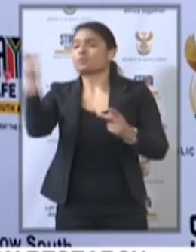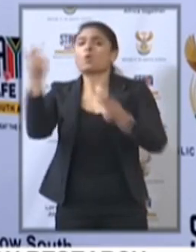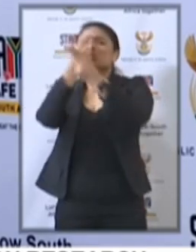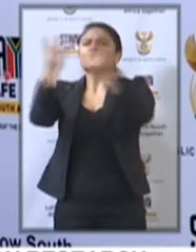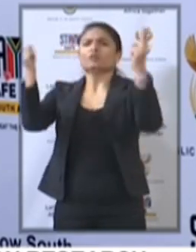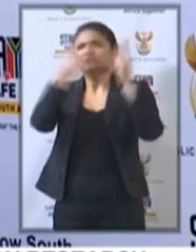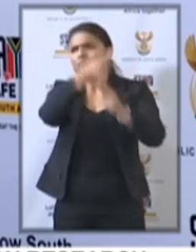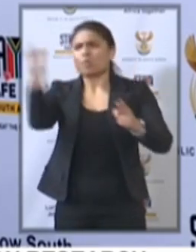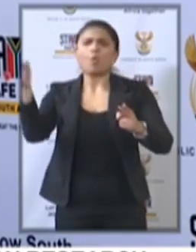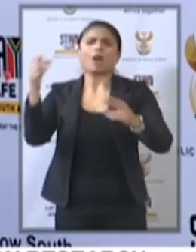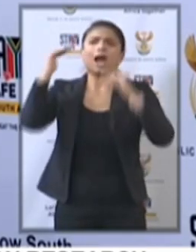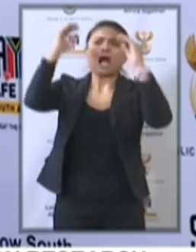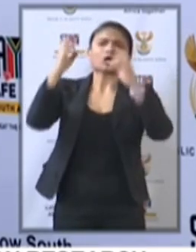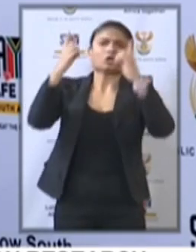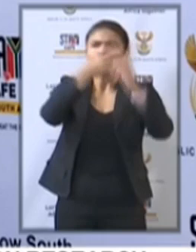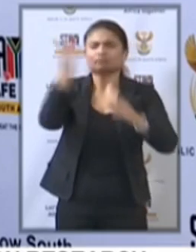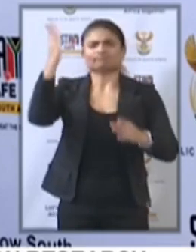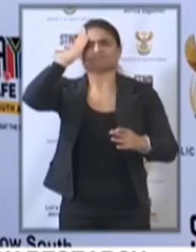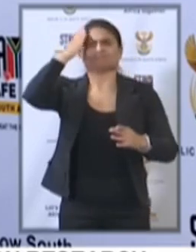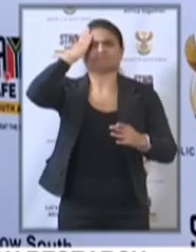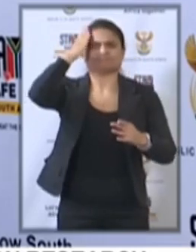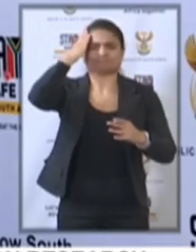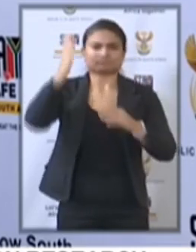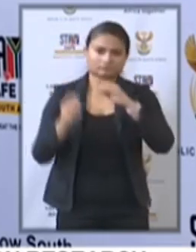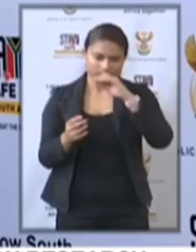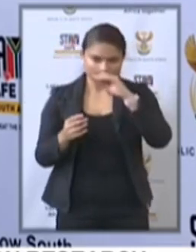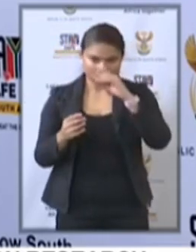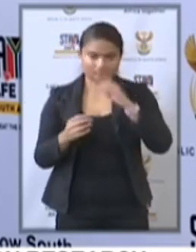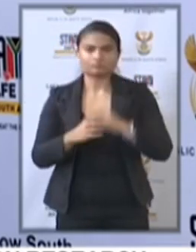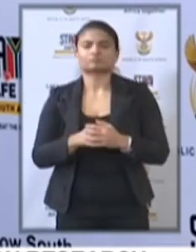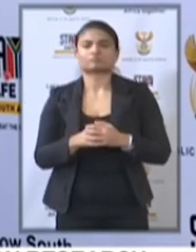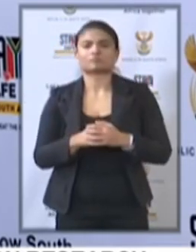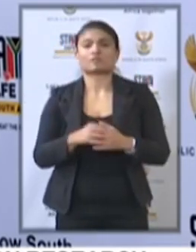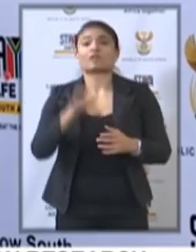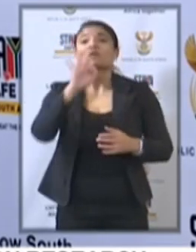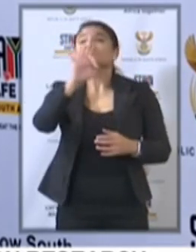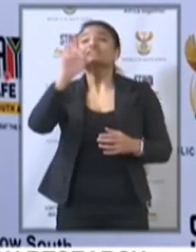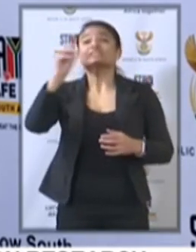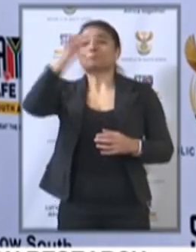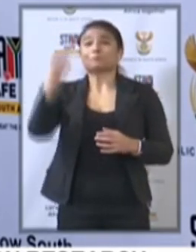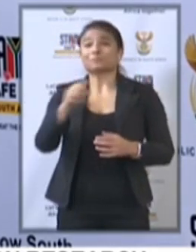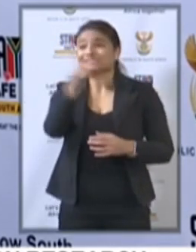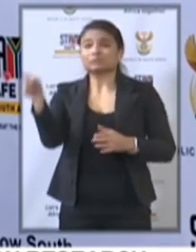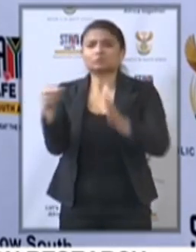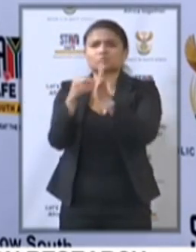this 33% of the returning cohort of students will include